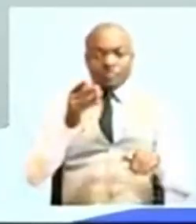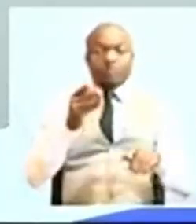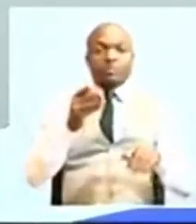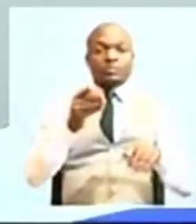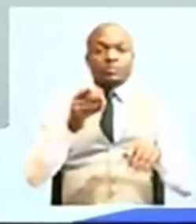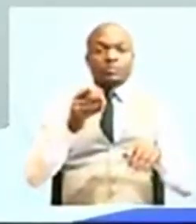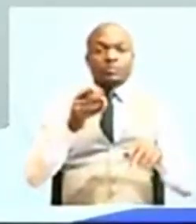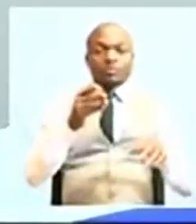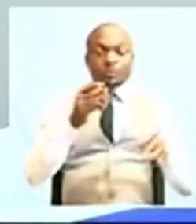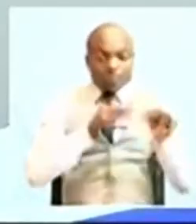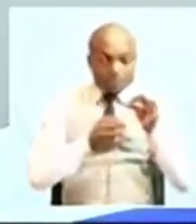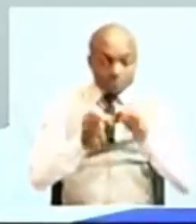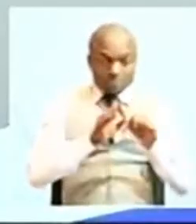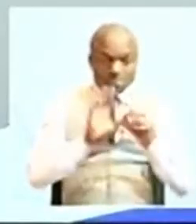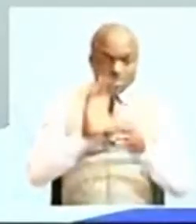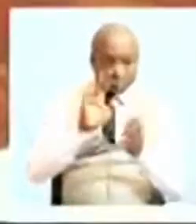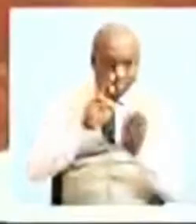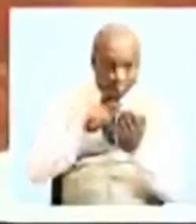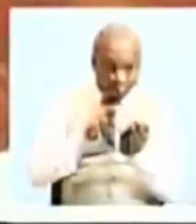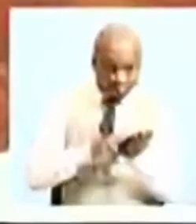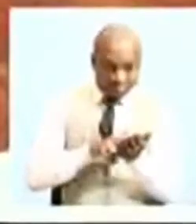report.